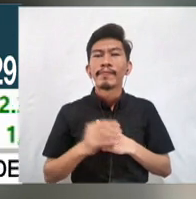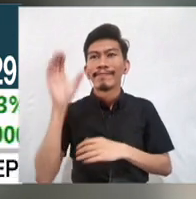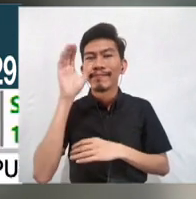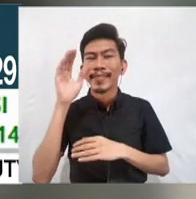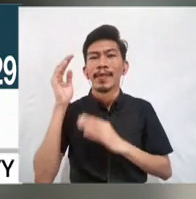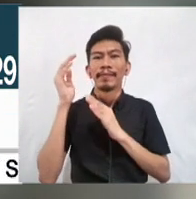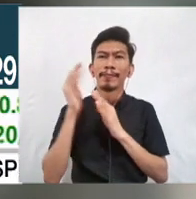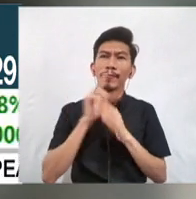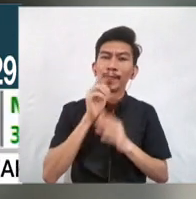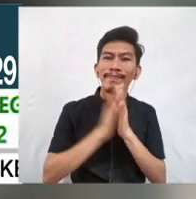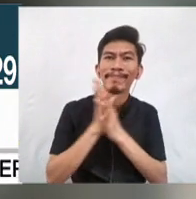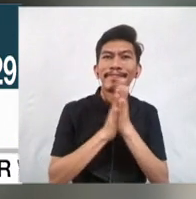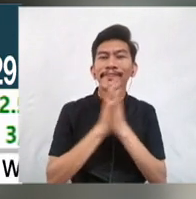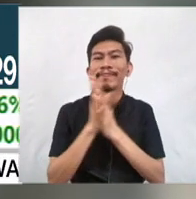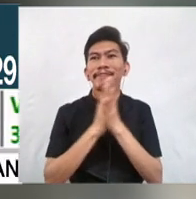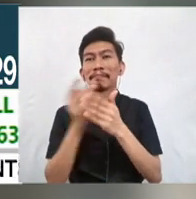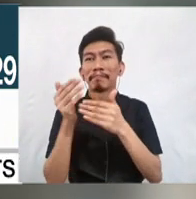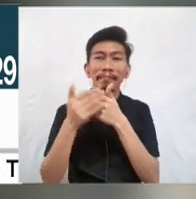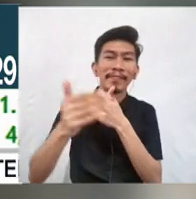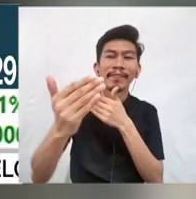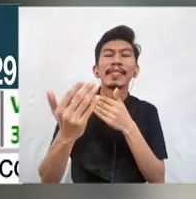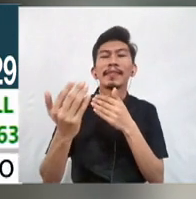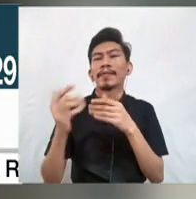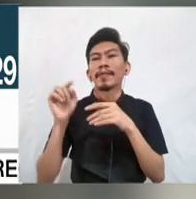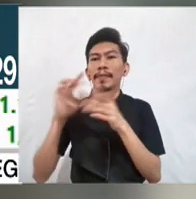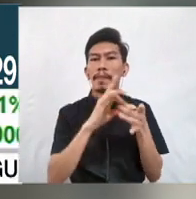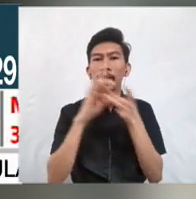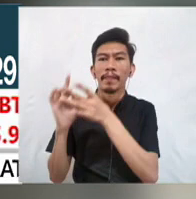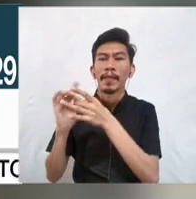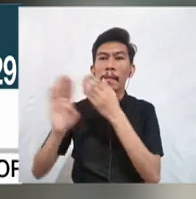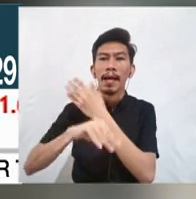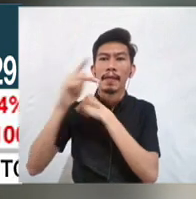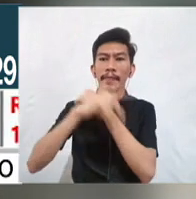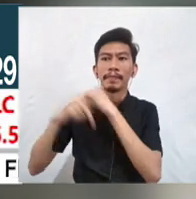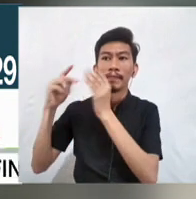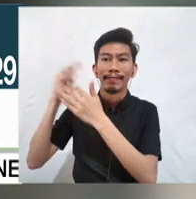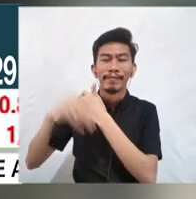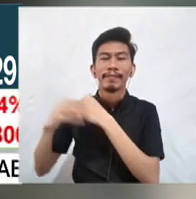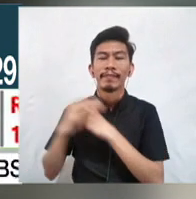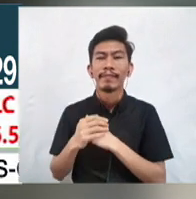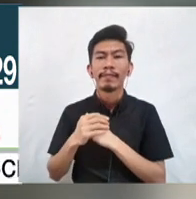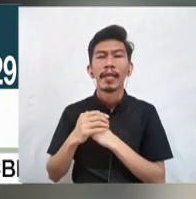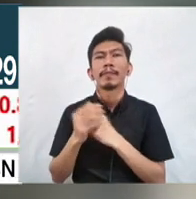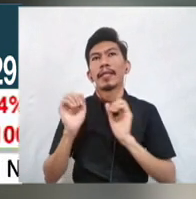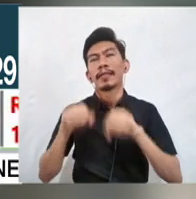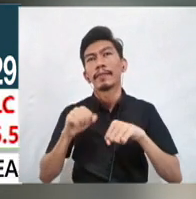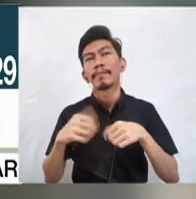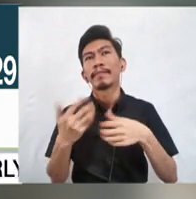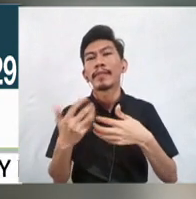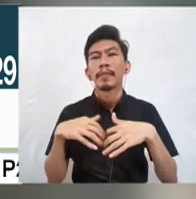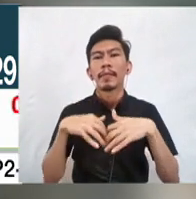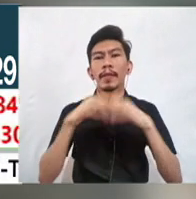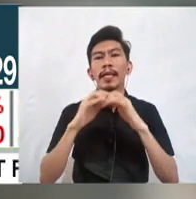that under the Balik Provincia program, we will be able to create economic